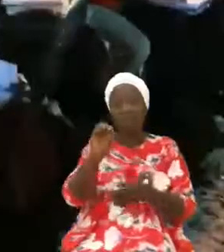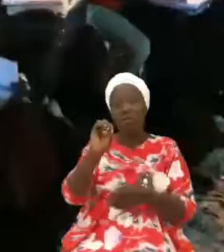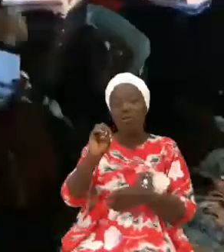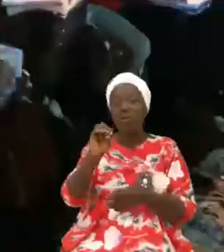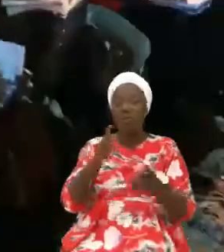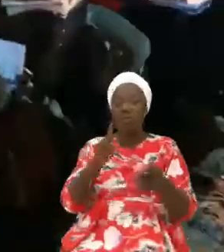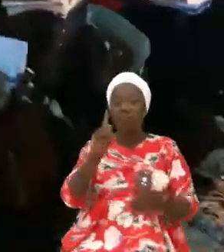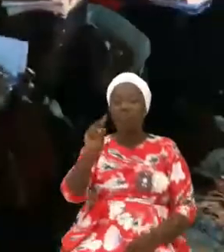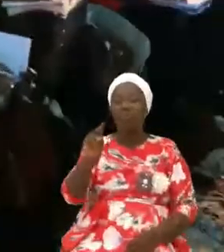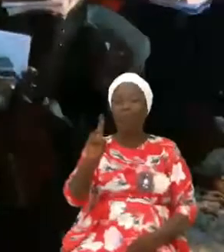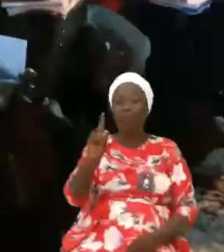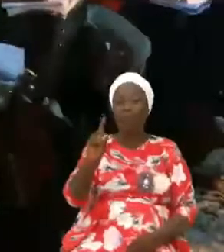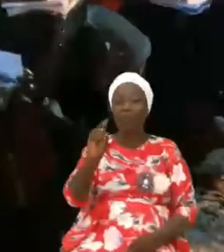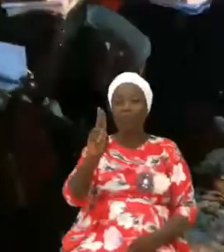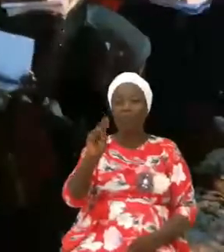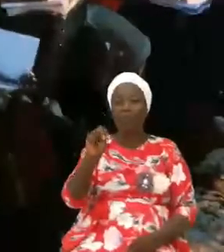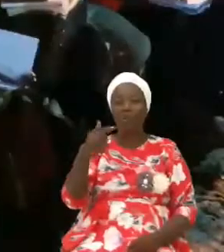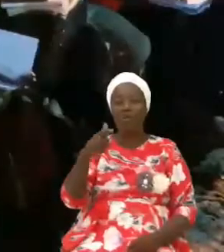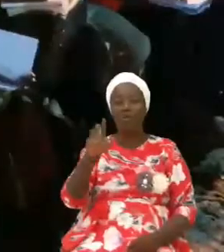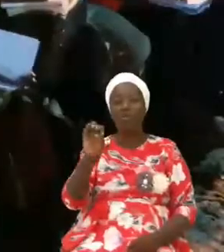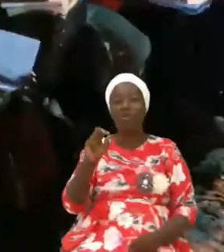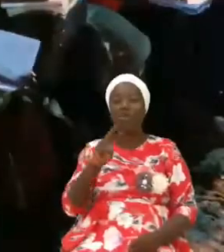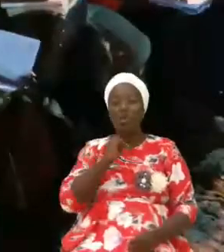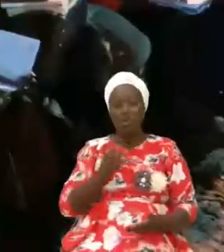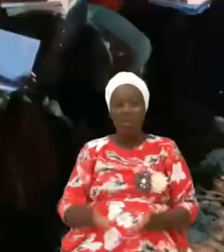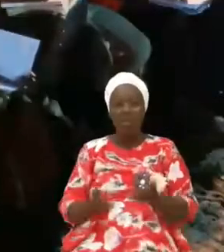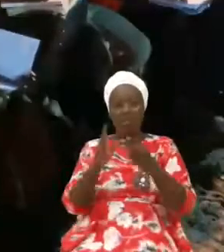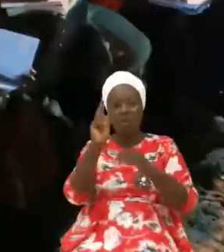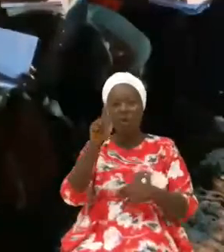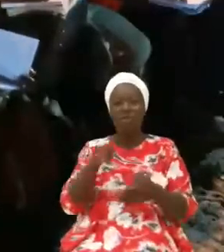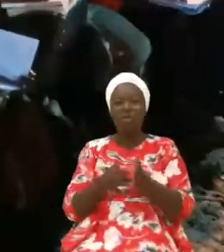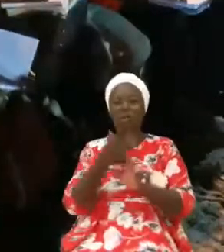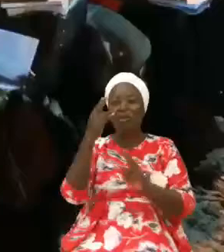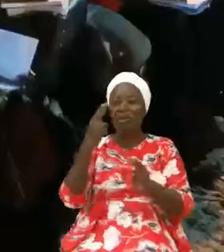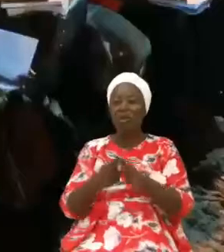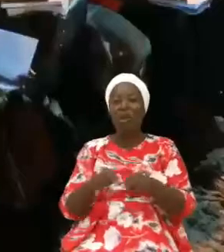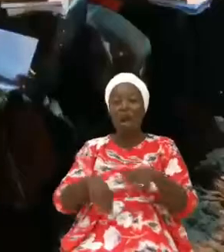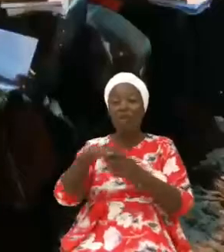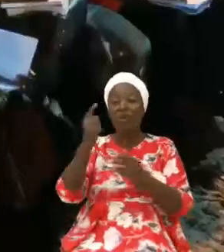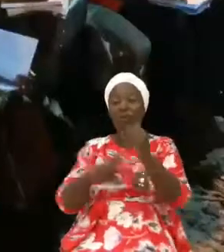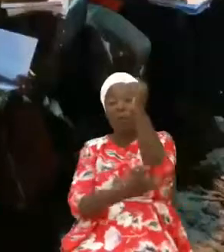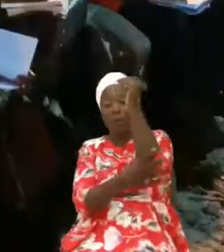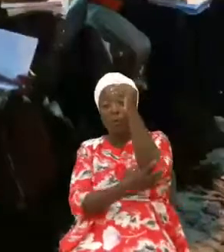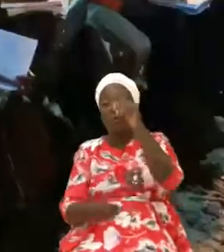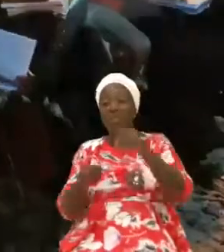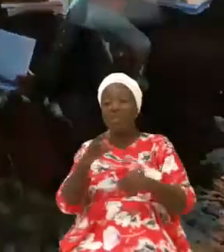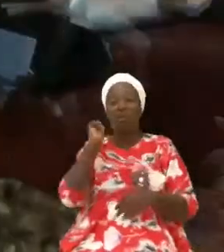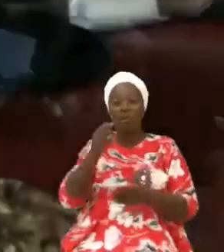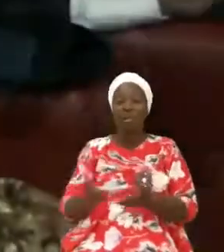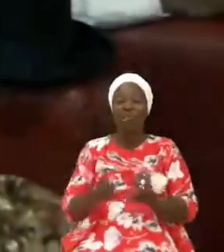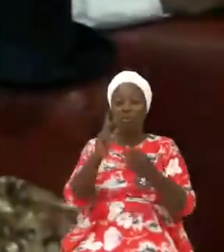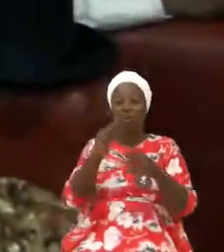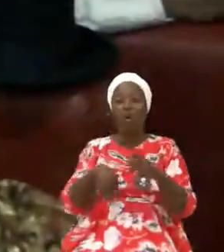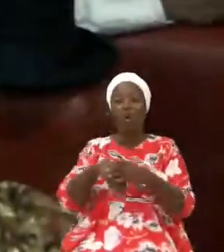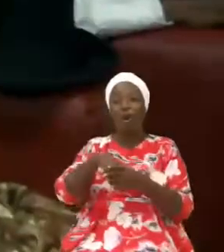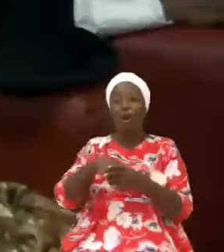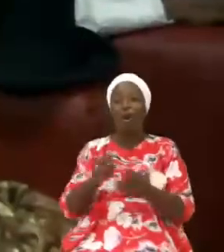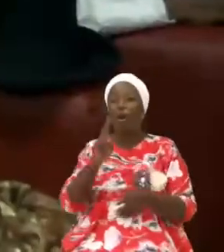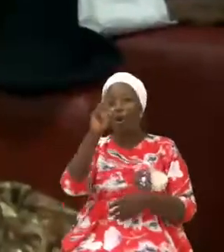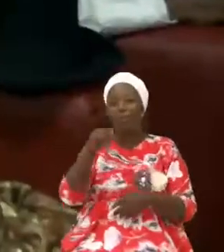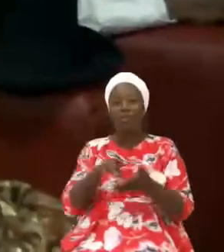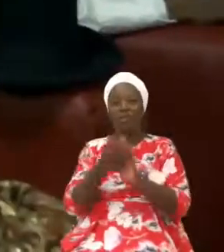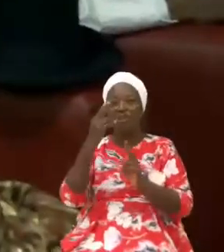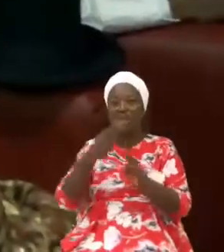Out of the dungeon, he'll lift you up. Out of your poverty, he'll lift you up. Out of your